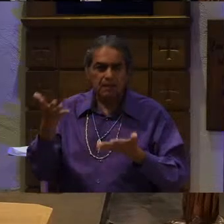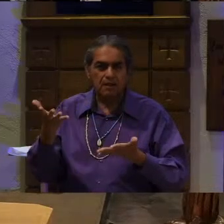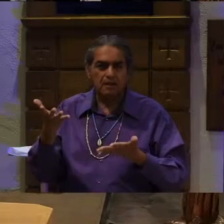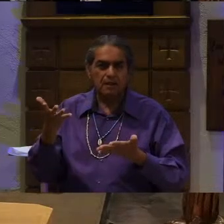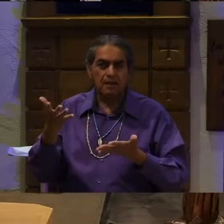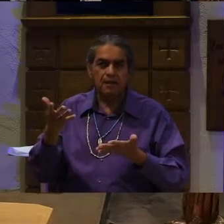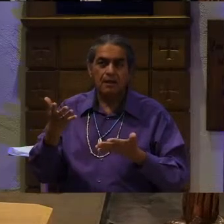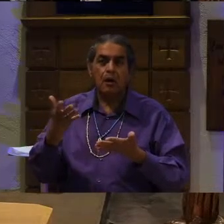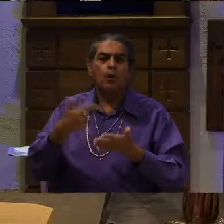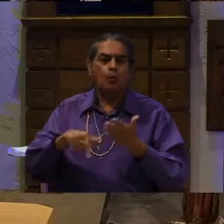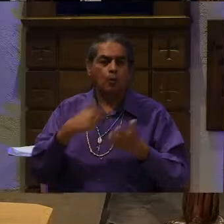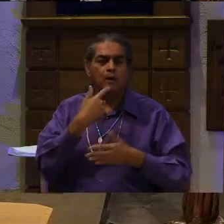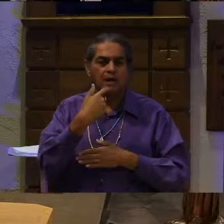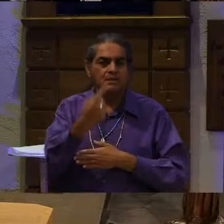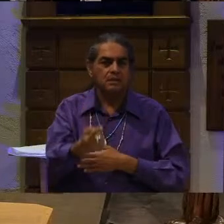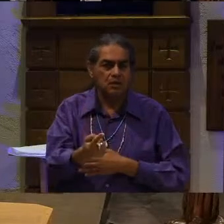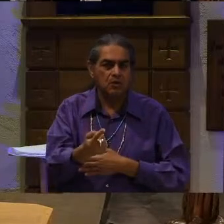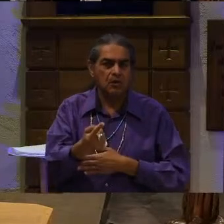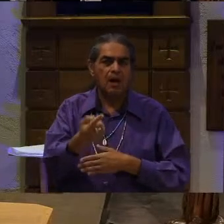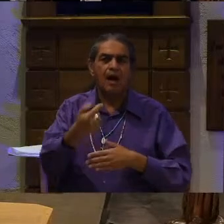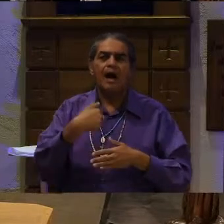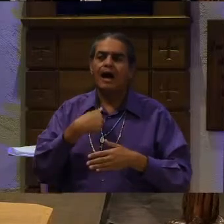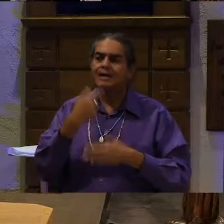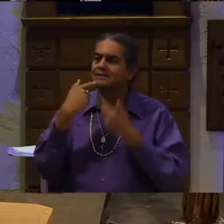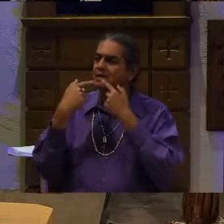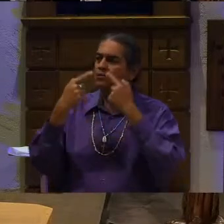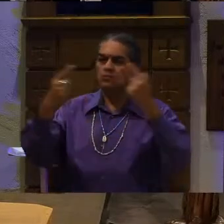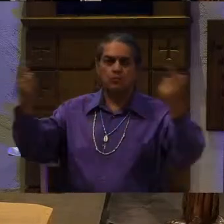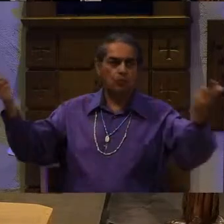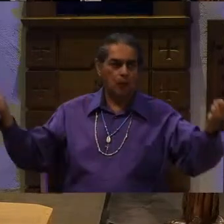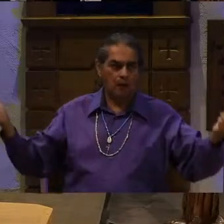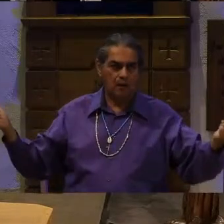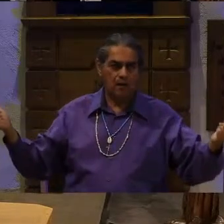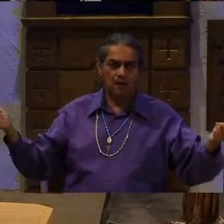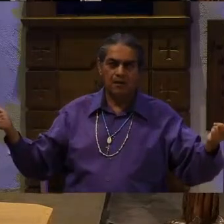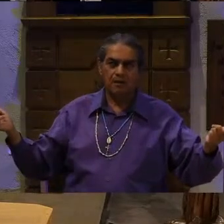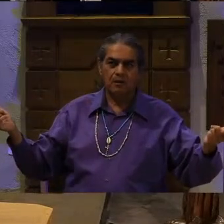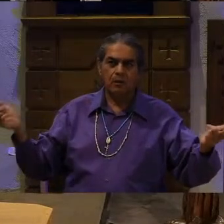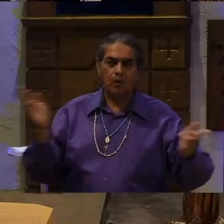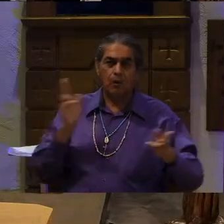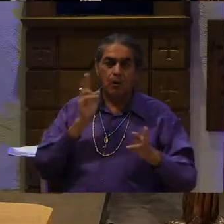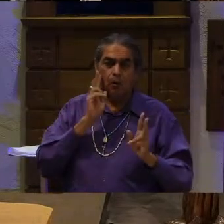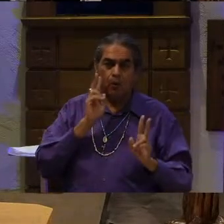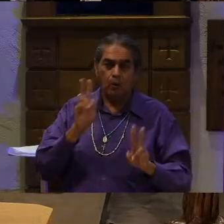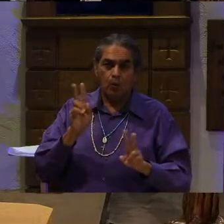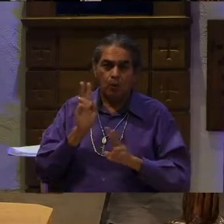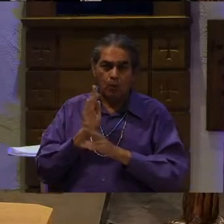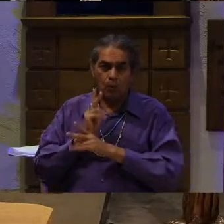What I say to you, I say to all, watch.